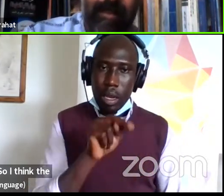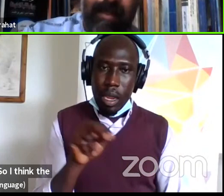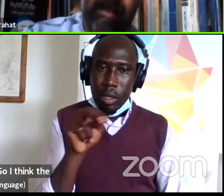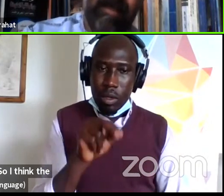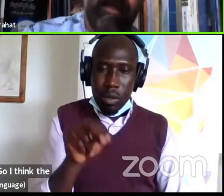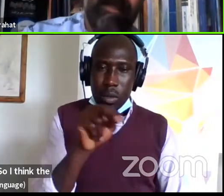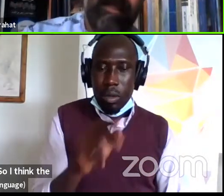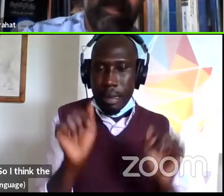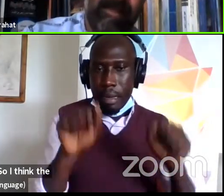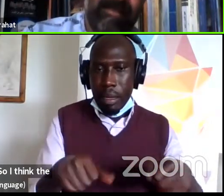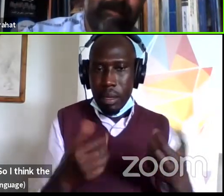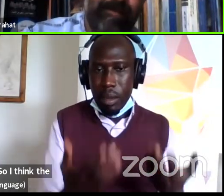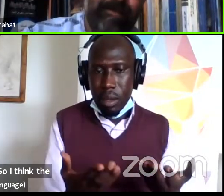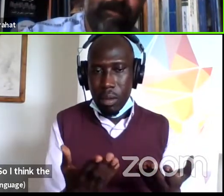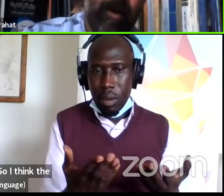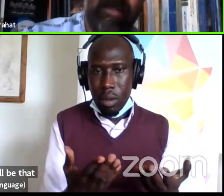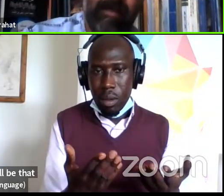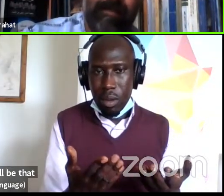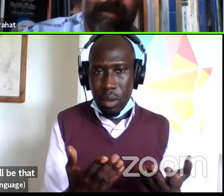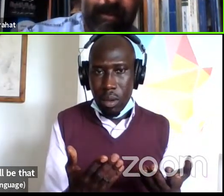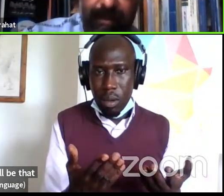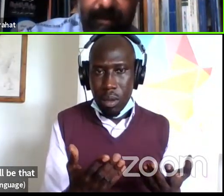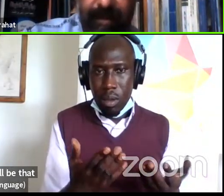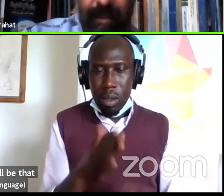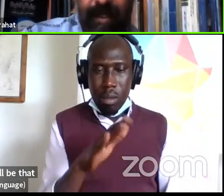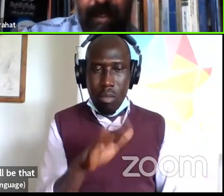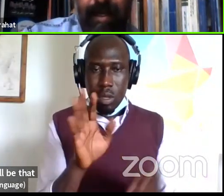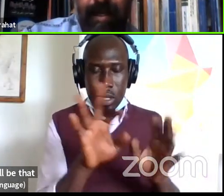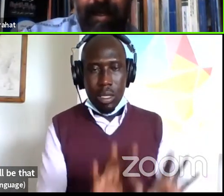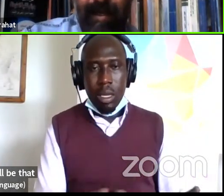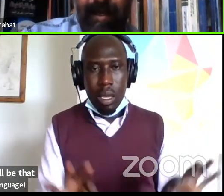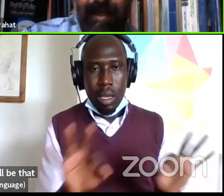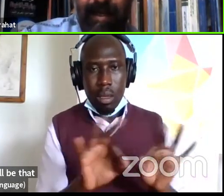be the most important